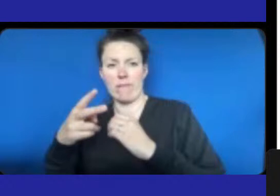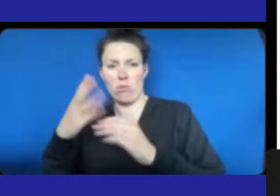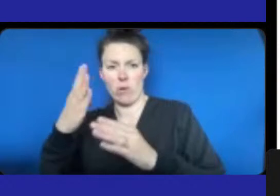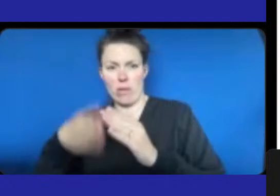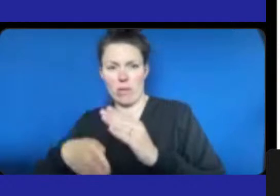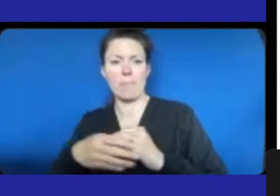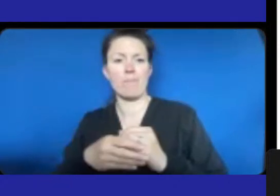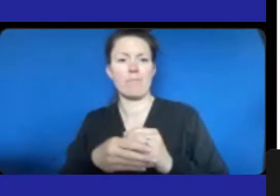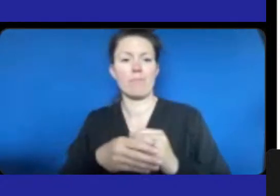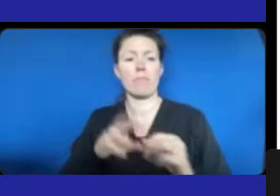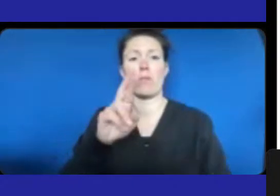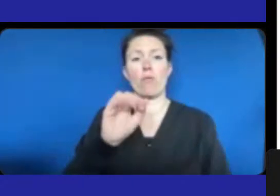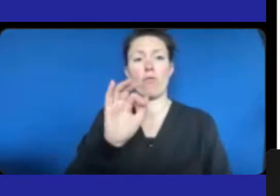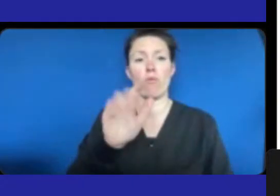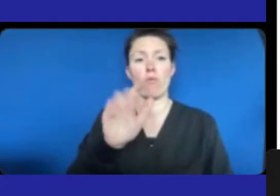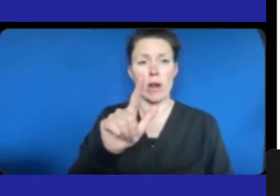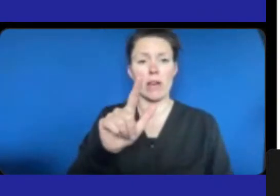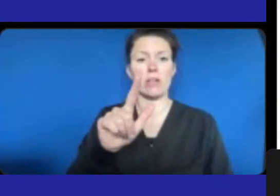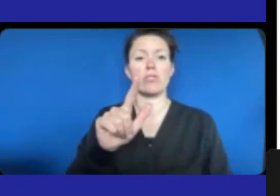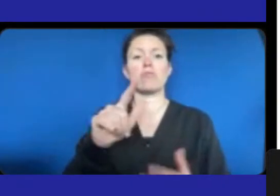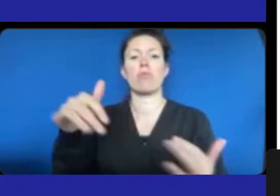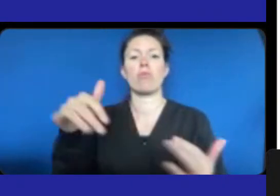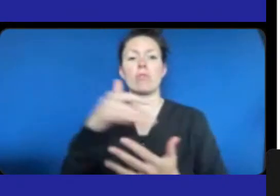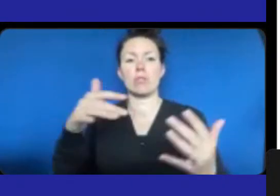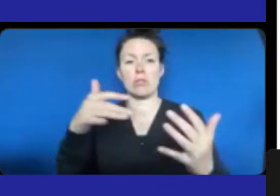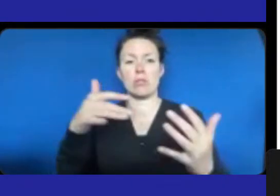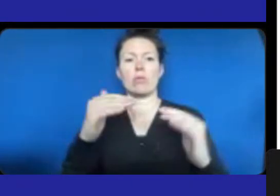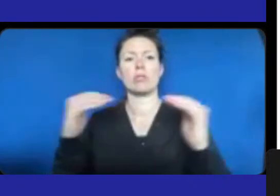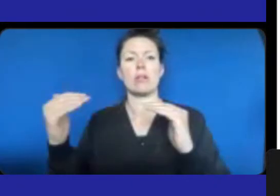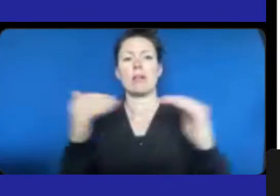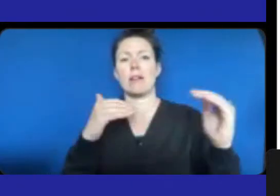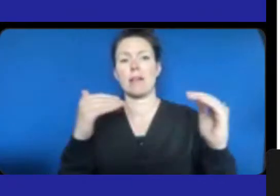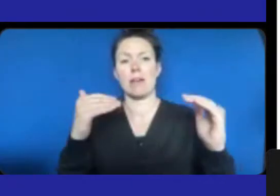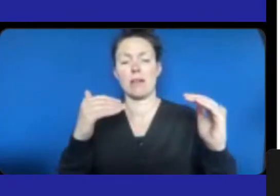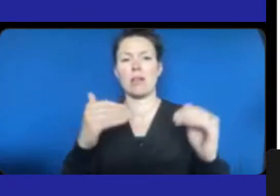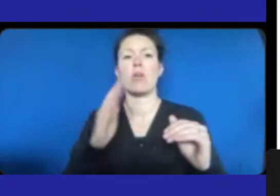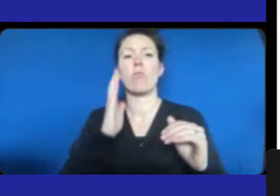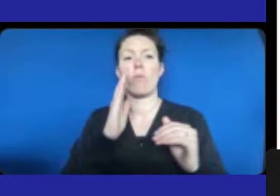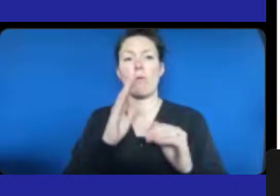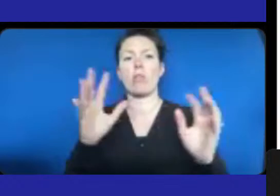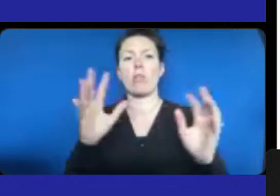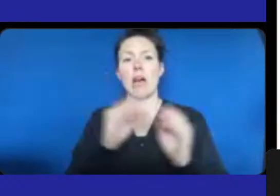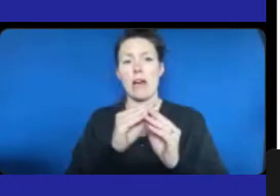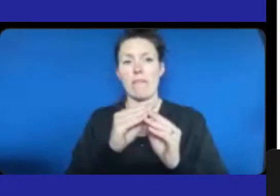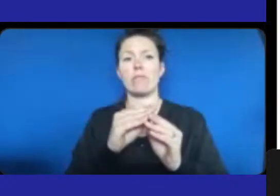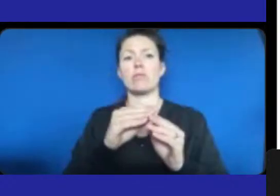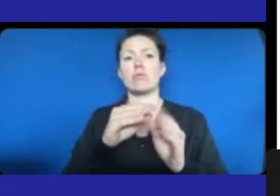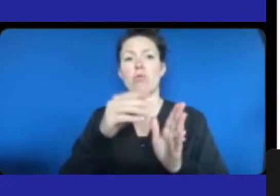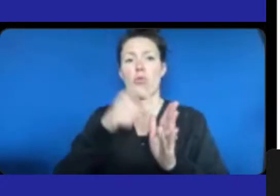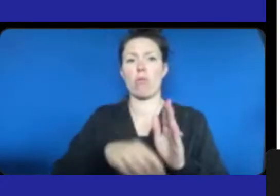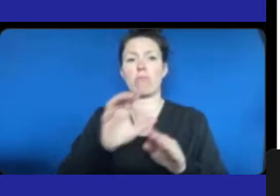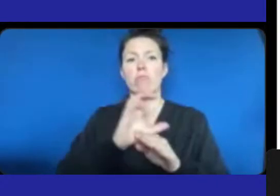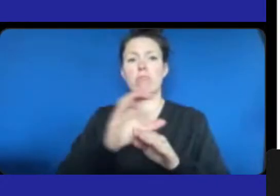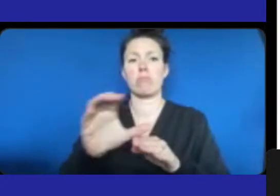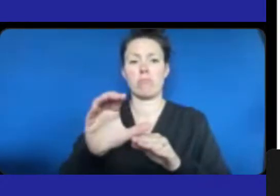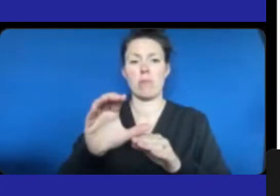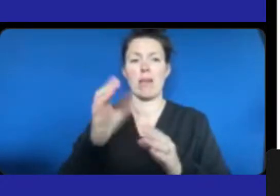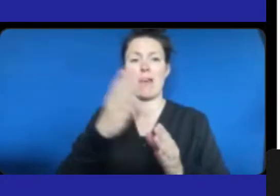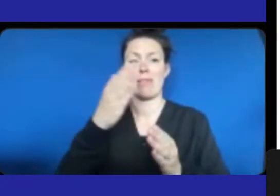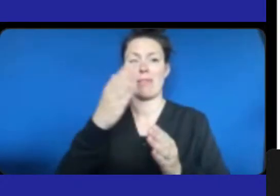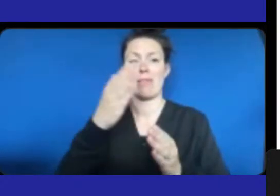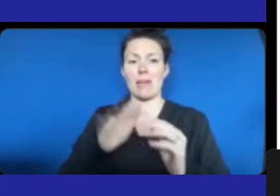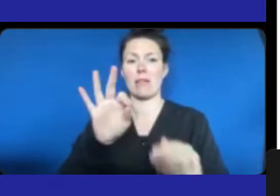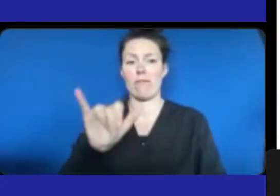measures, we'll be reporting the percentage of total procurement spend on MWBE at the end of the fiscal year.